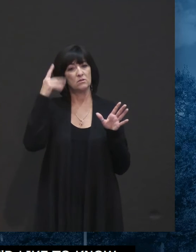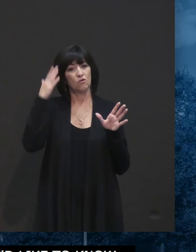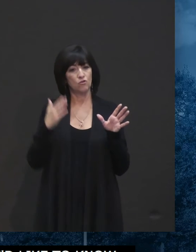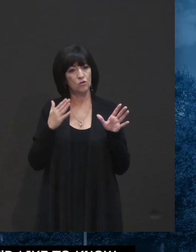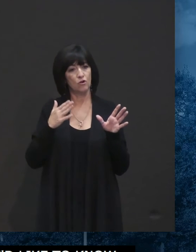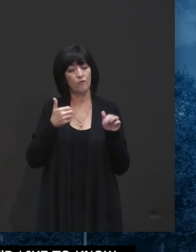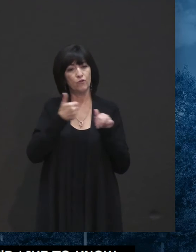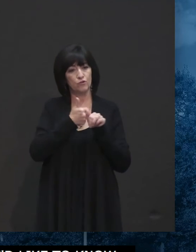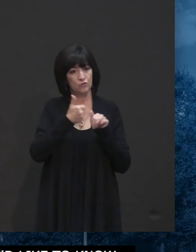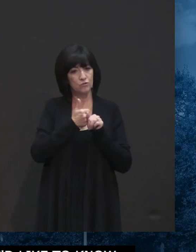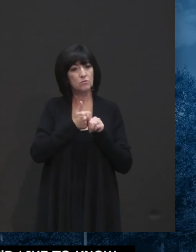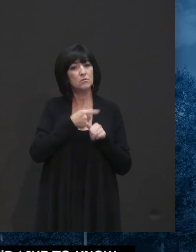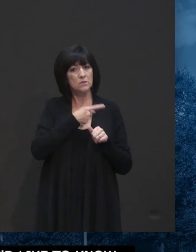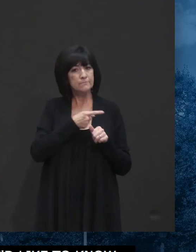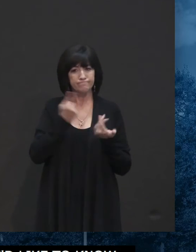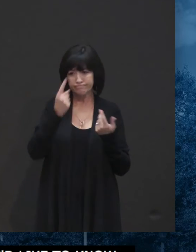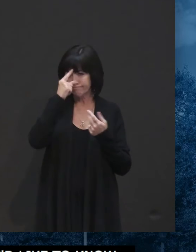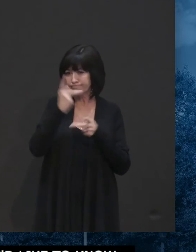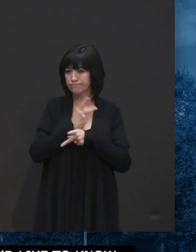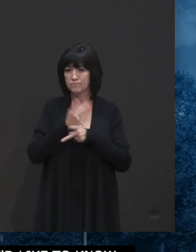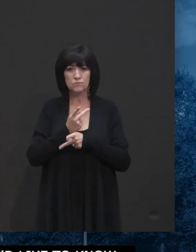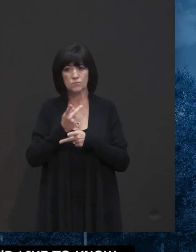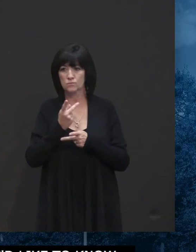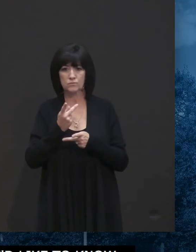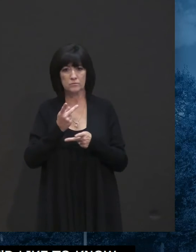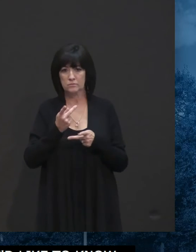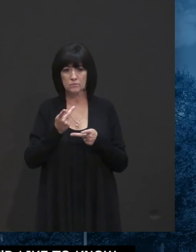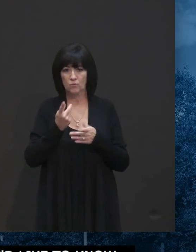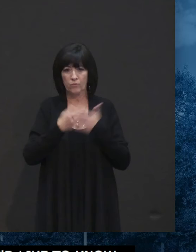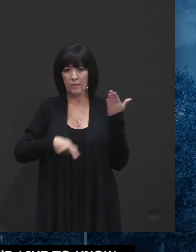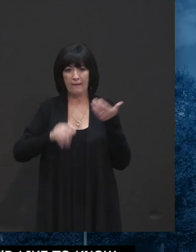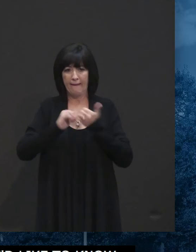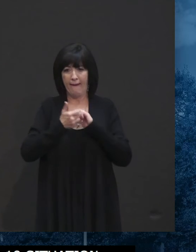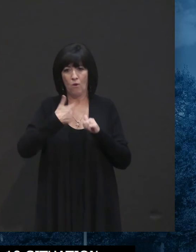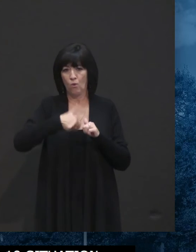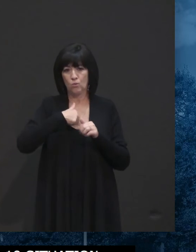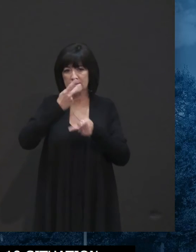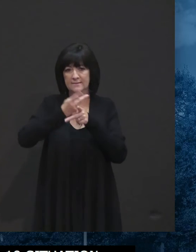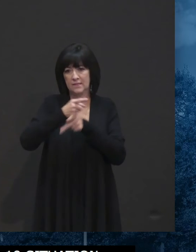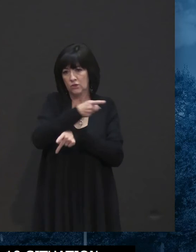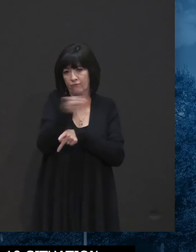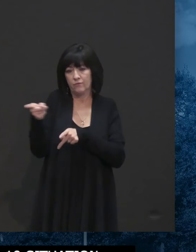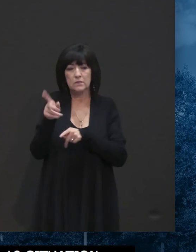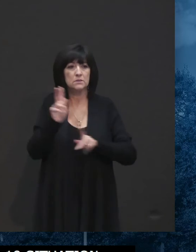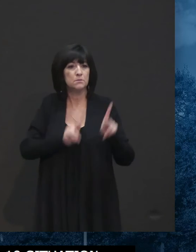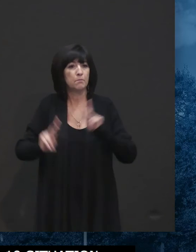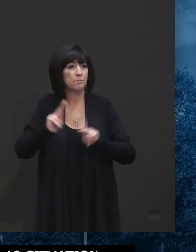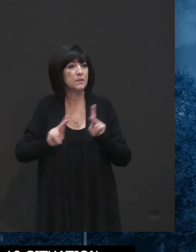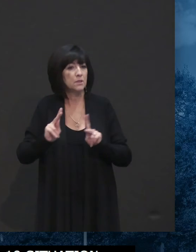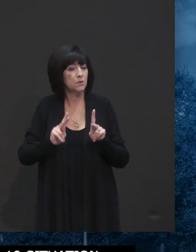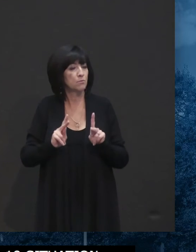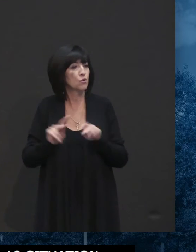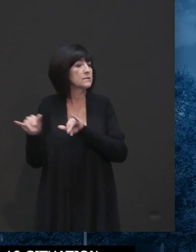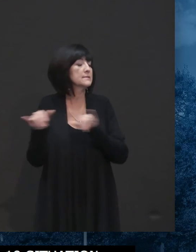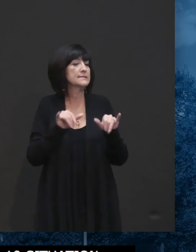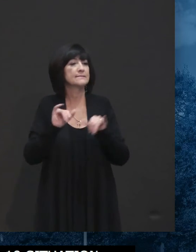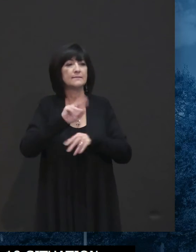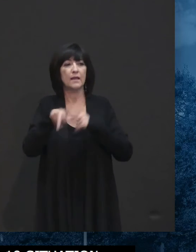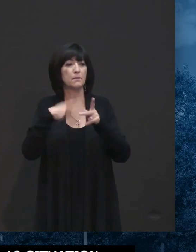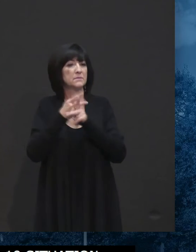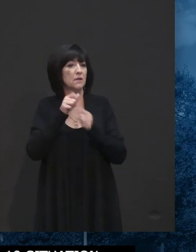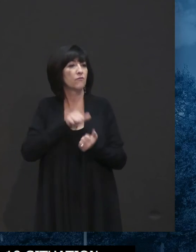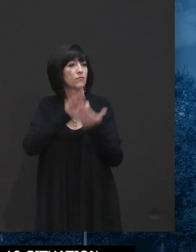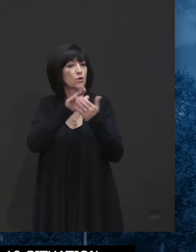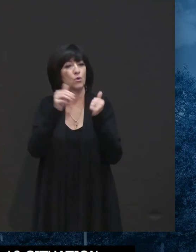of others. We used that same framework to respond to the outbreak among poultry workers in Sussex County